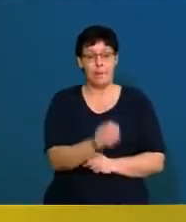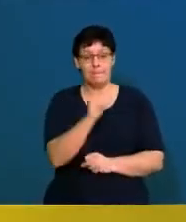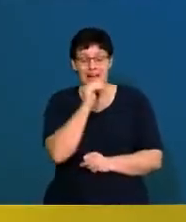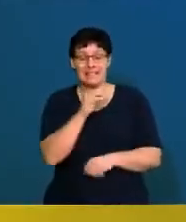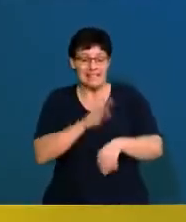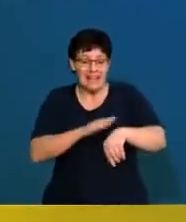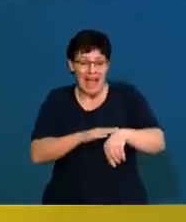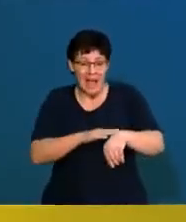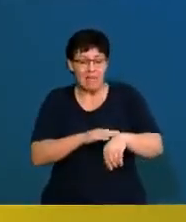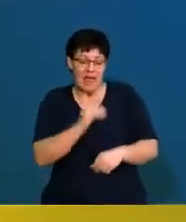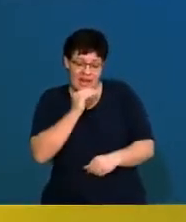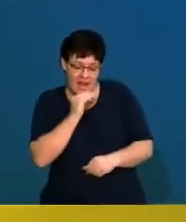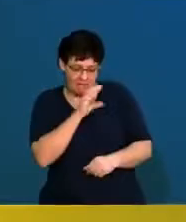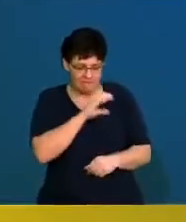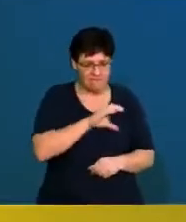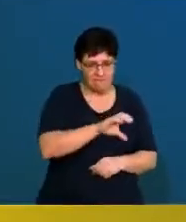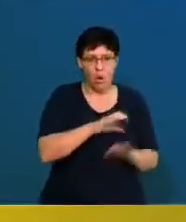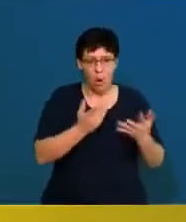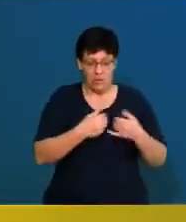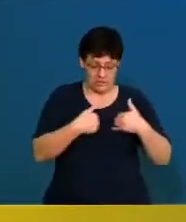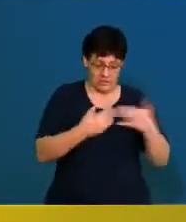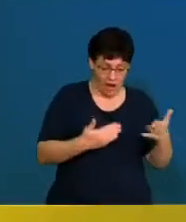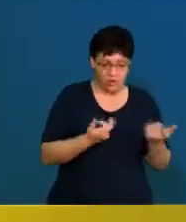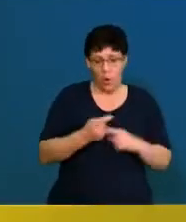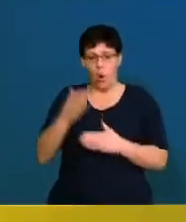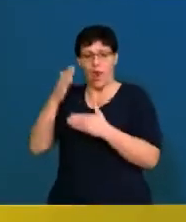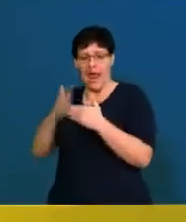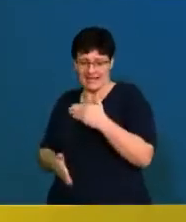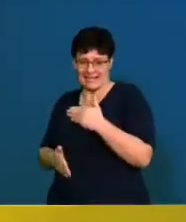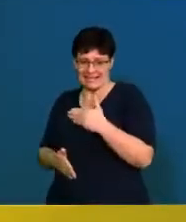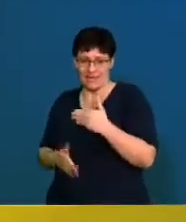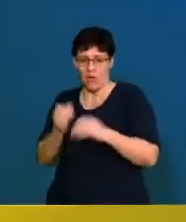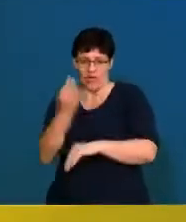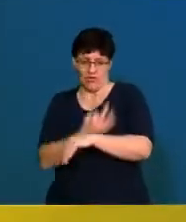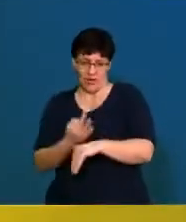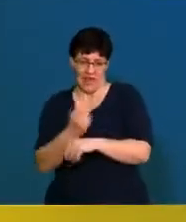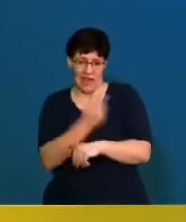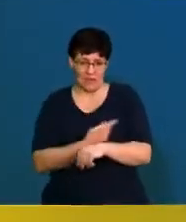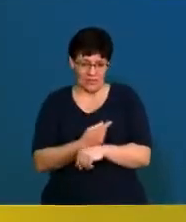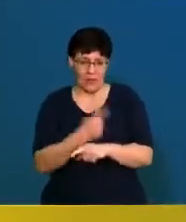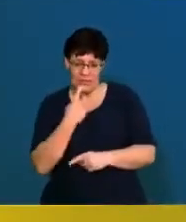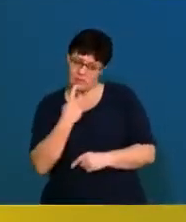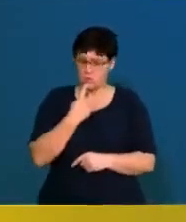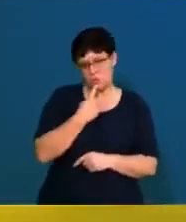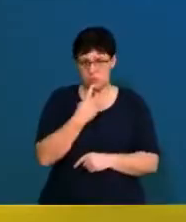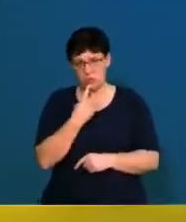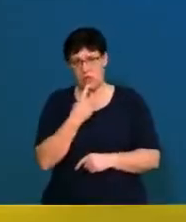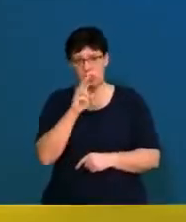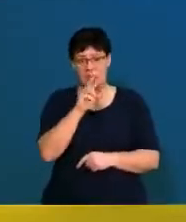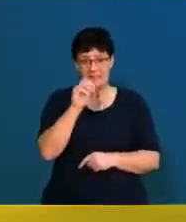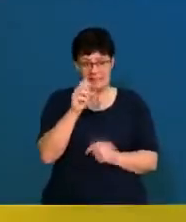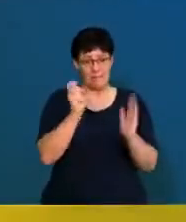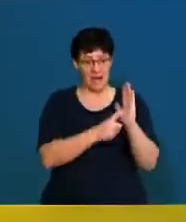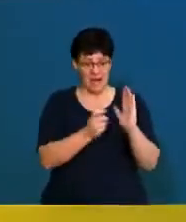adequate time, be it at the beginning or at the end of the 3 hours, because 20 marks, very few questions